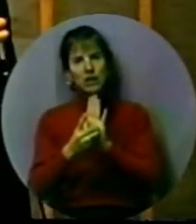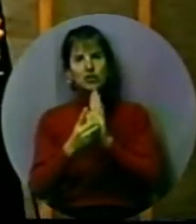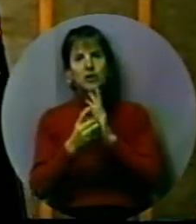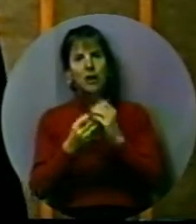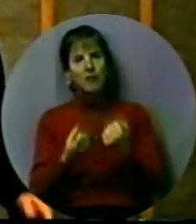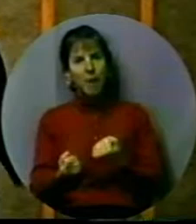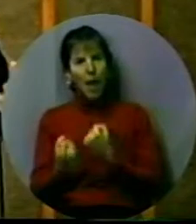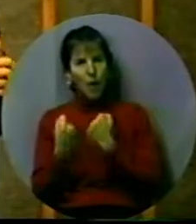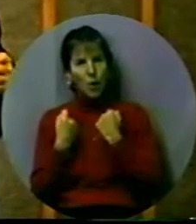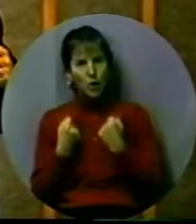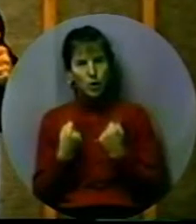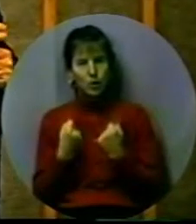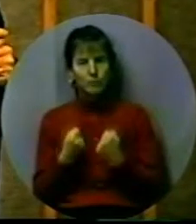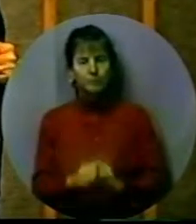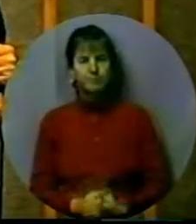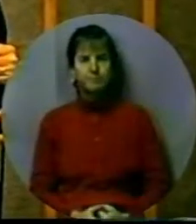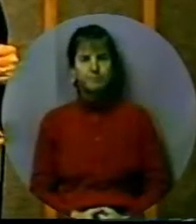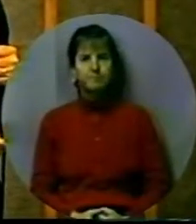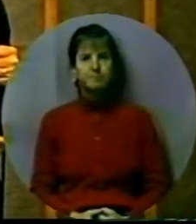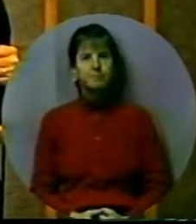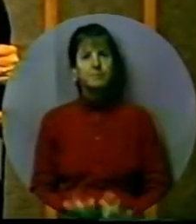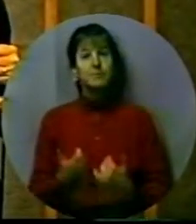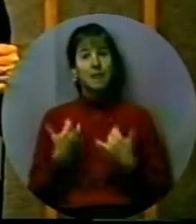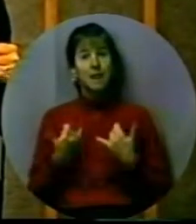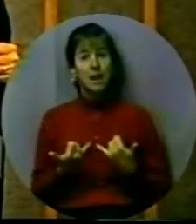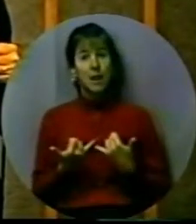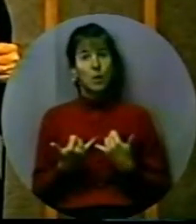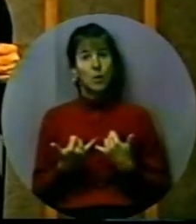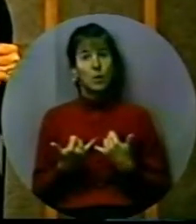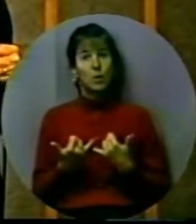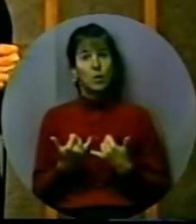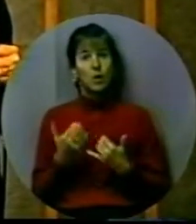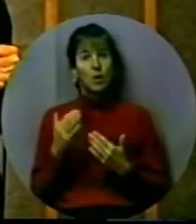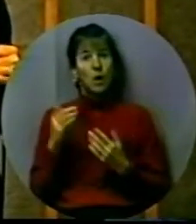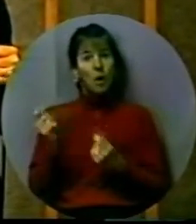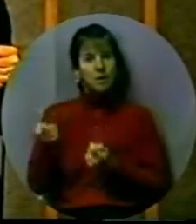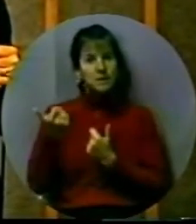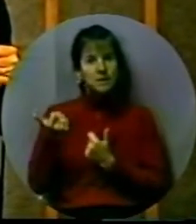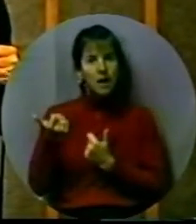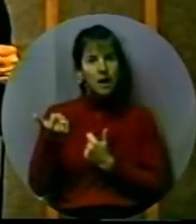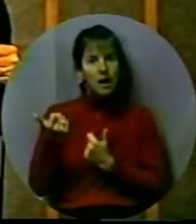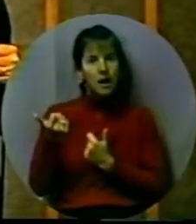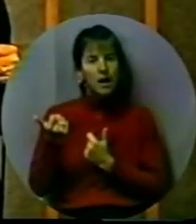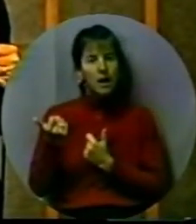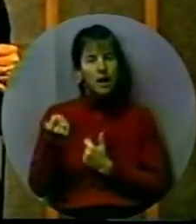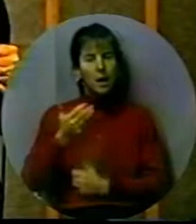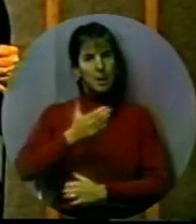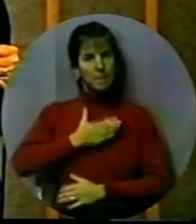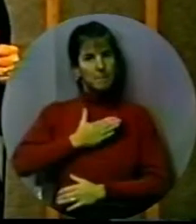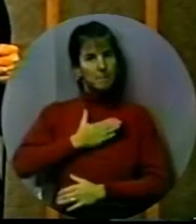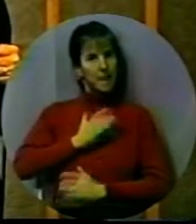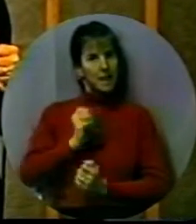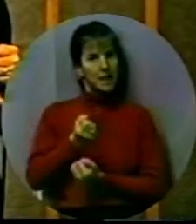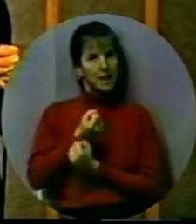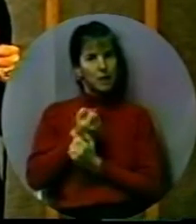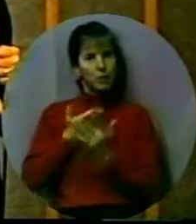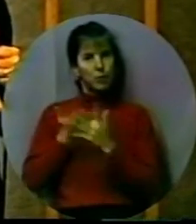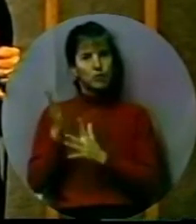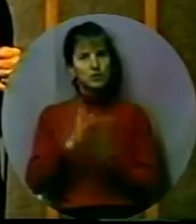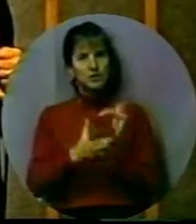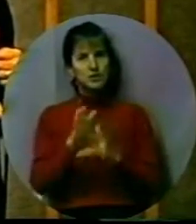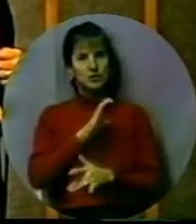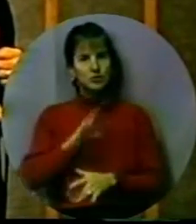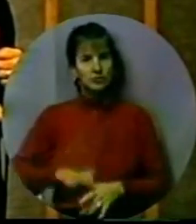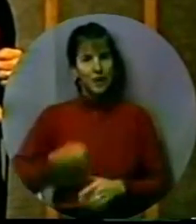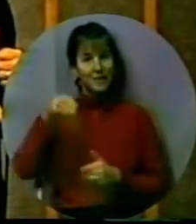power. And now, all of a sudden, my love through Jesus